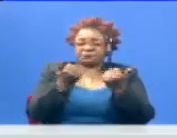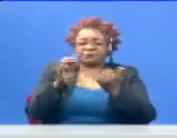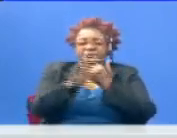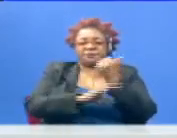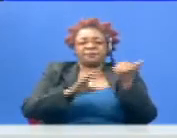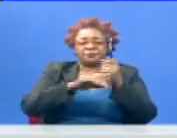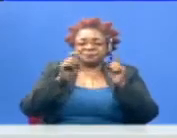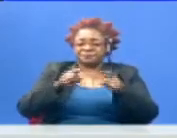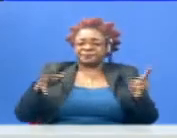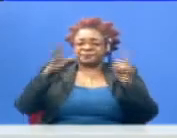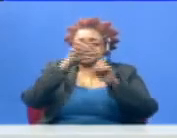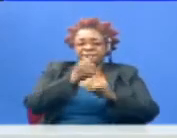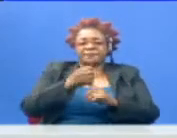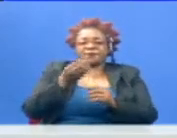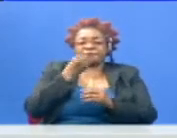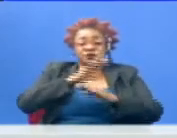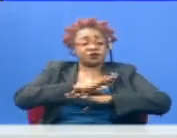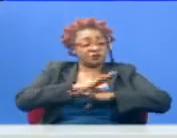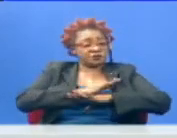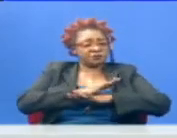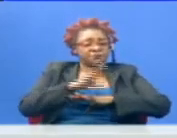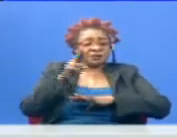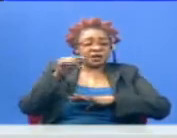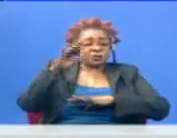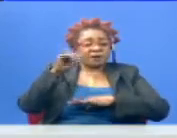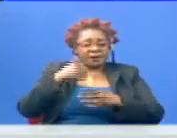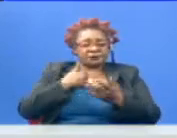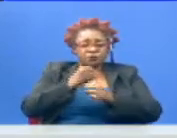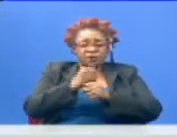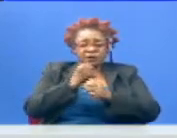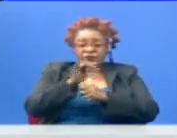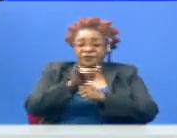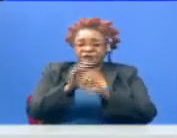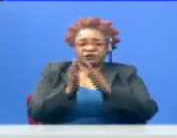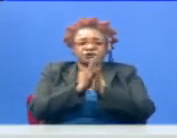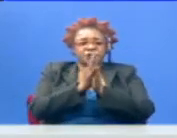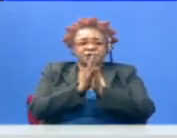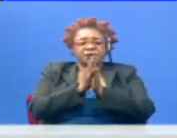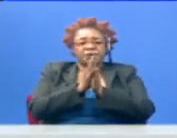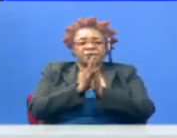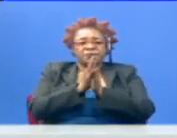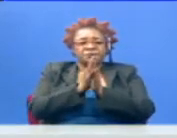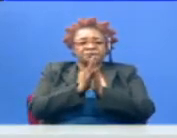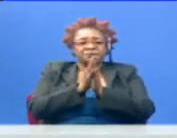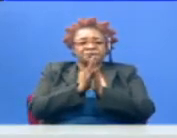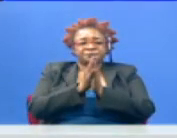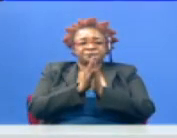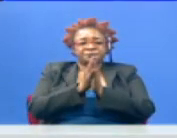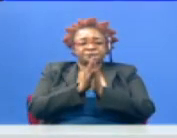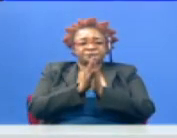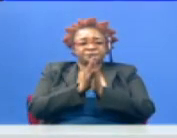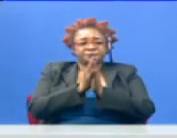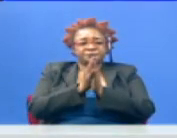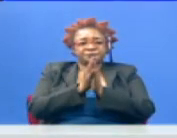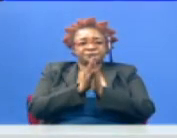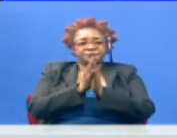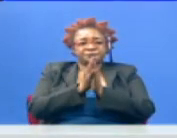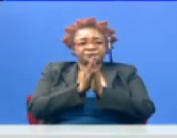achieve food security. Naoma Sampao is working on that story and will bring us that report shortly. So there